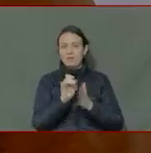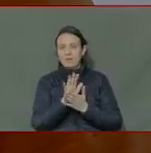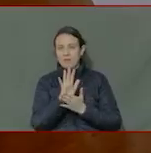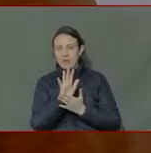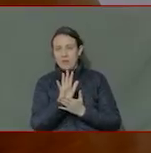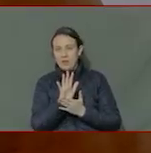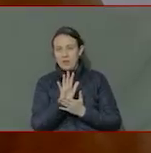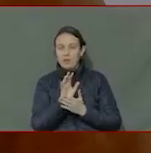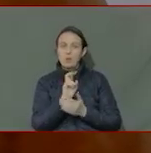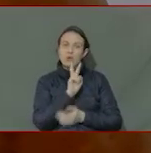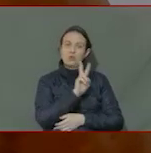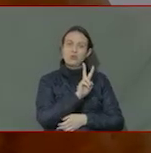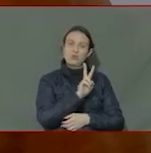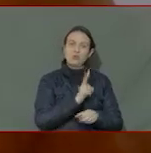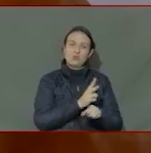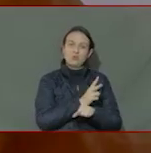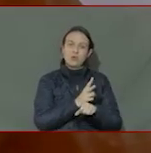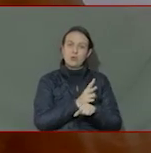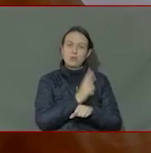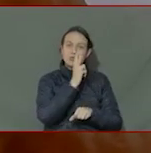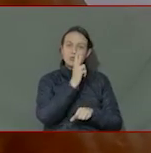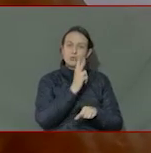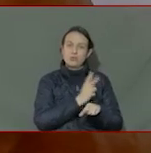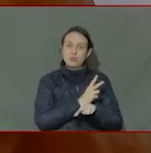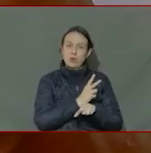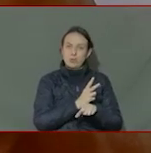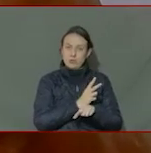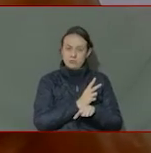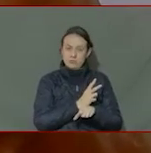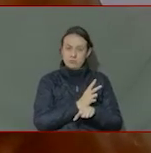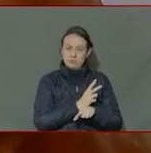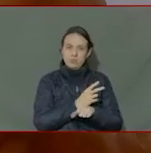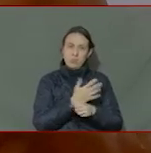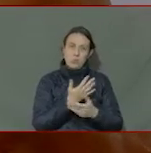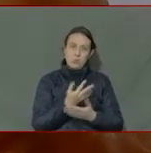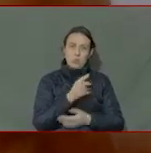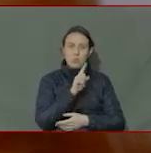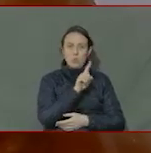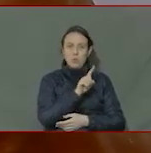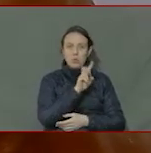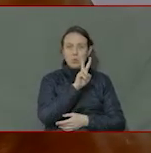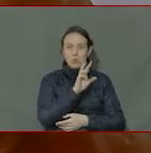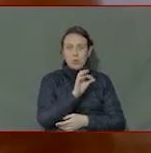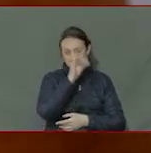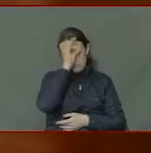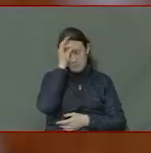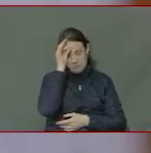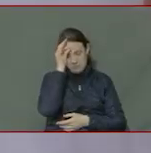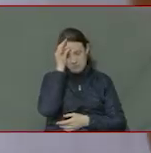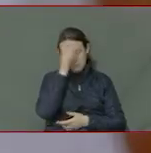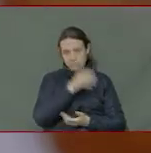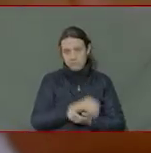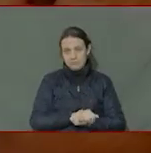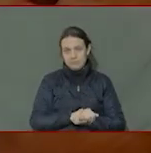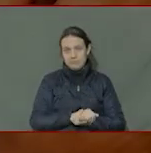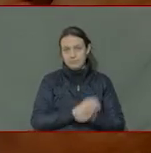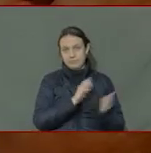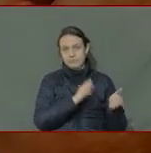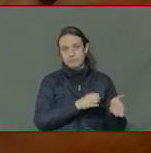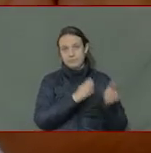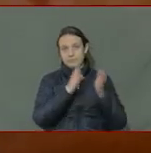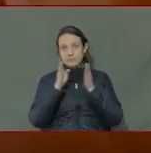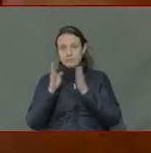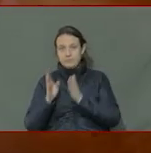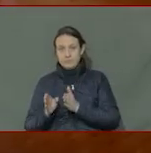here it was 2 hours, eh? If you want to make it minutes, it's 120 minutes. Right, then you add